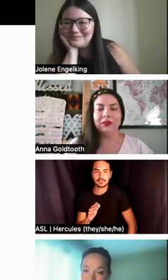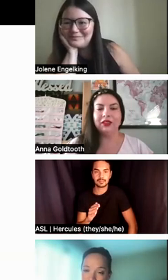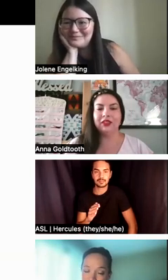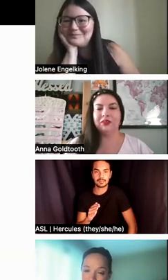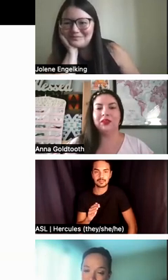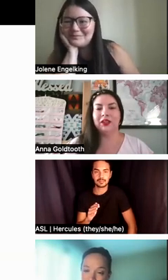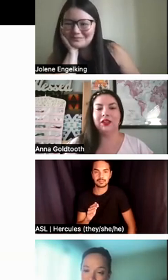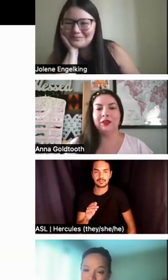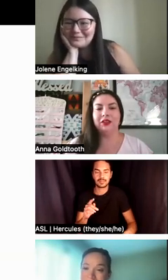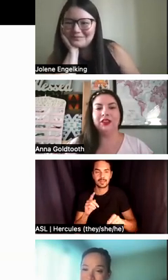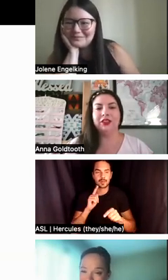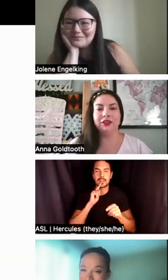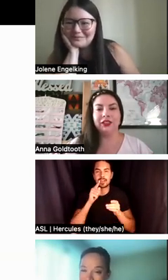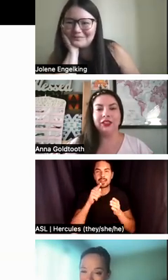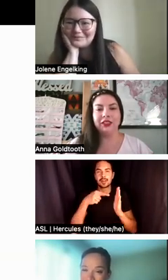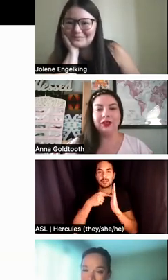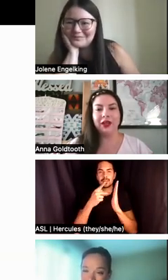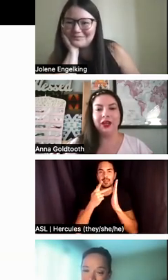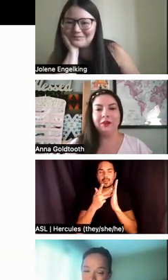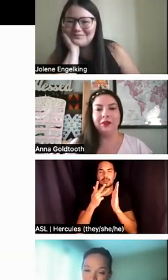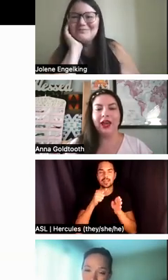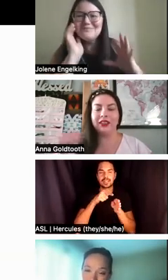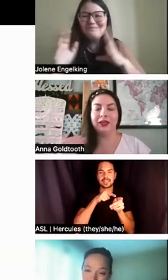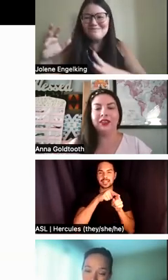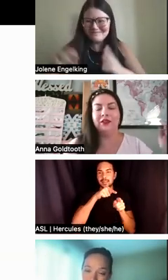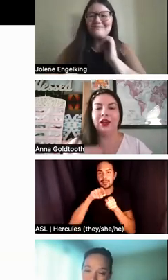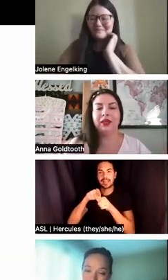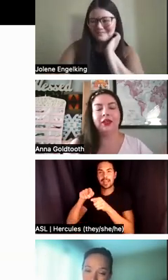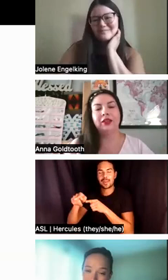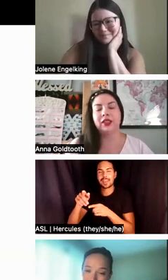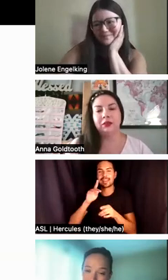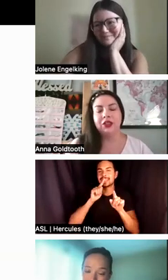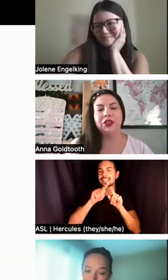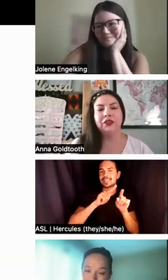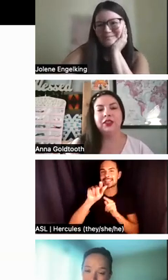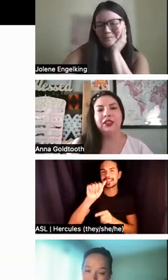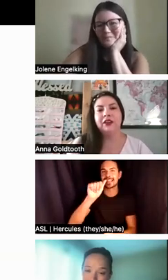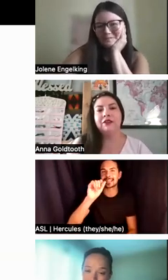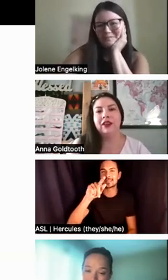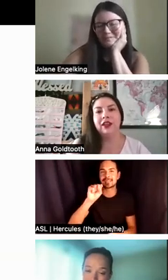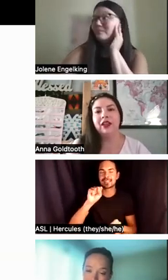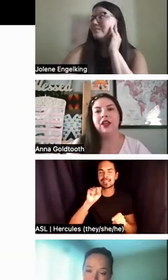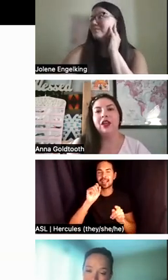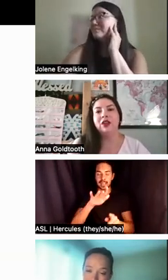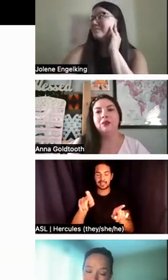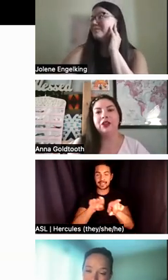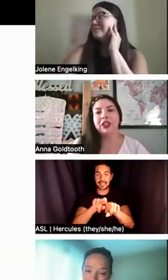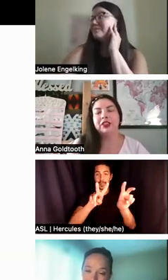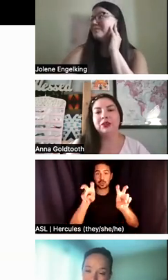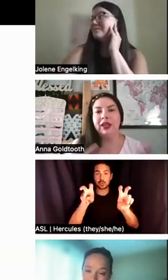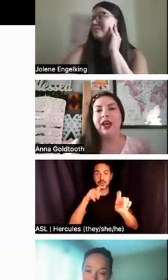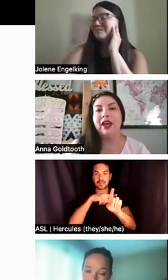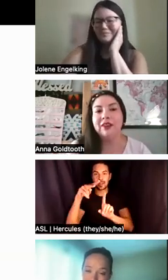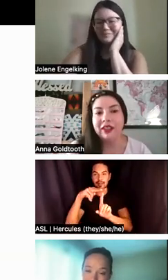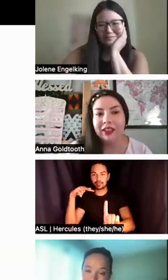like multidisciplinary, but there's different aspects of coming at the same issues. And I feel like the more